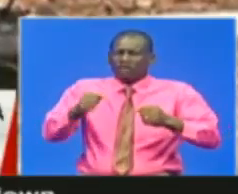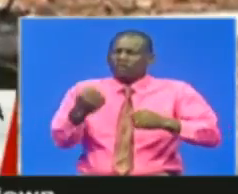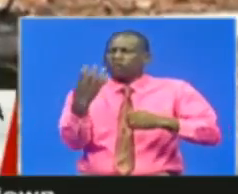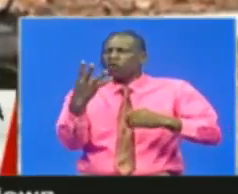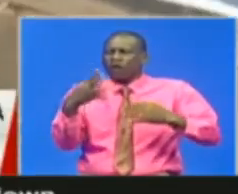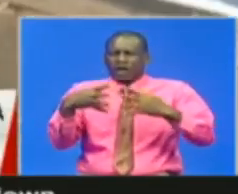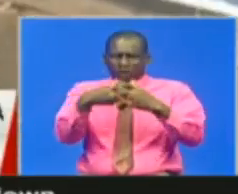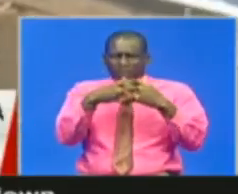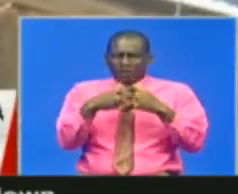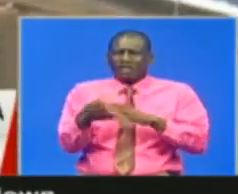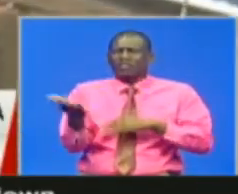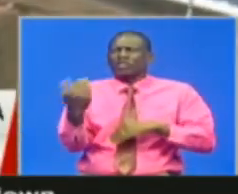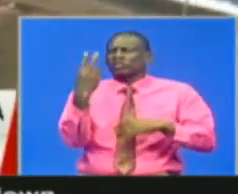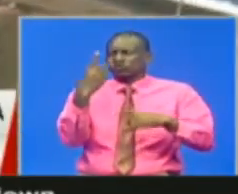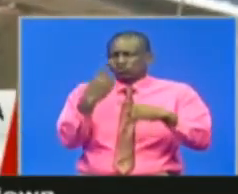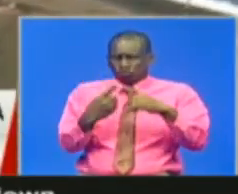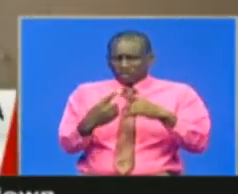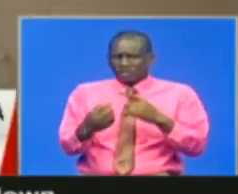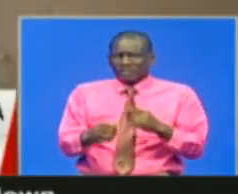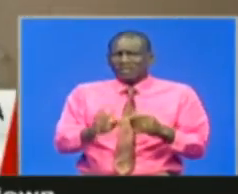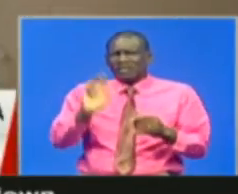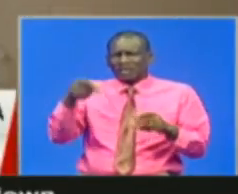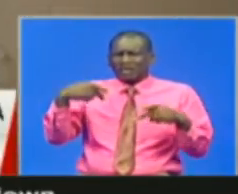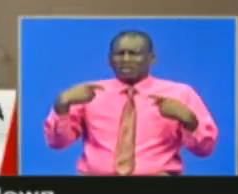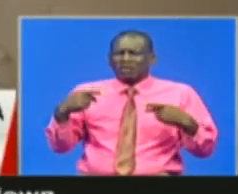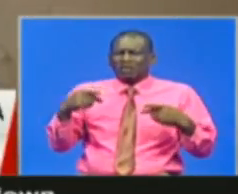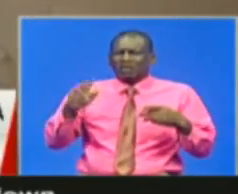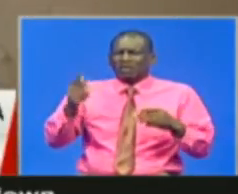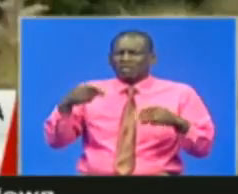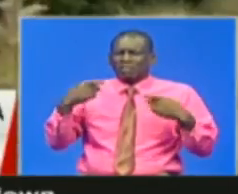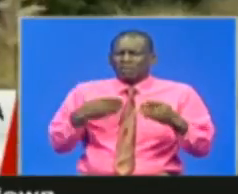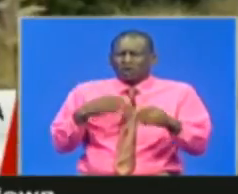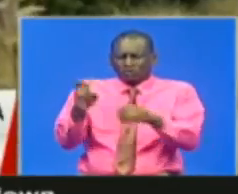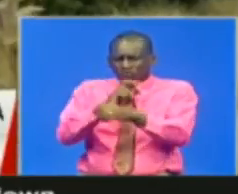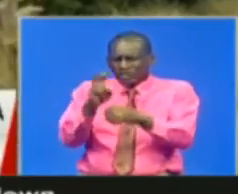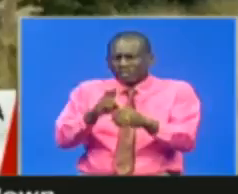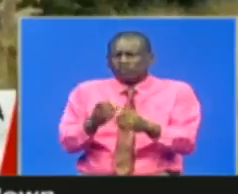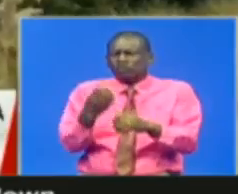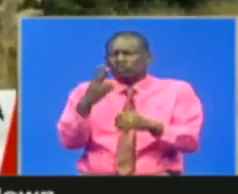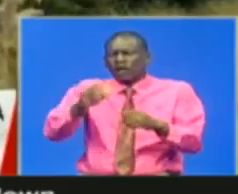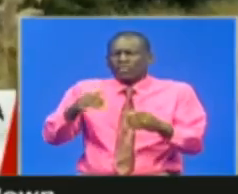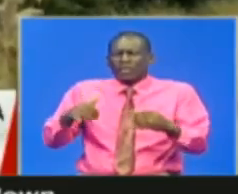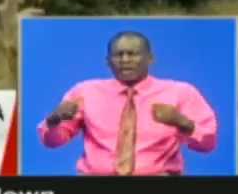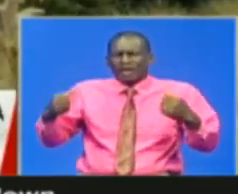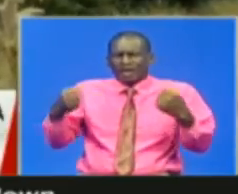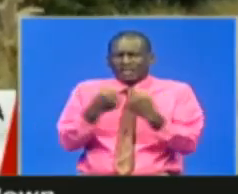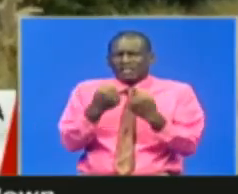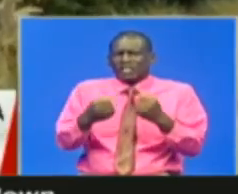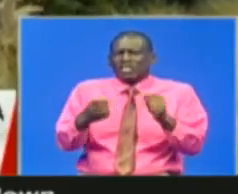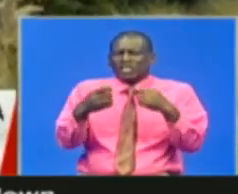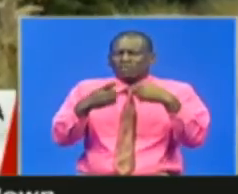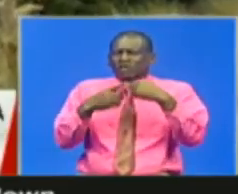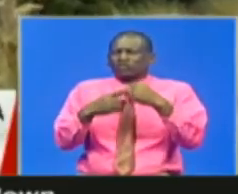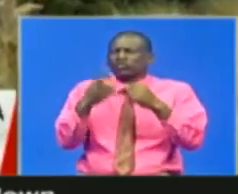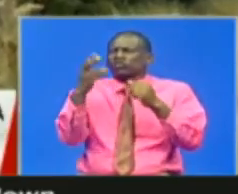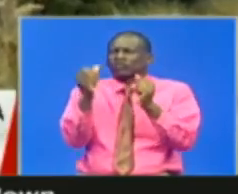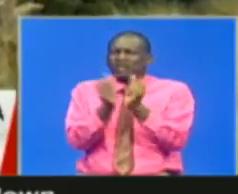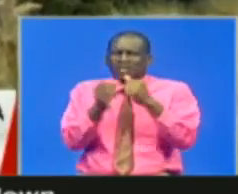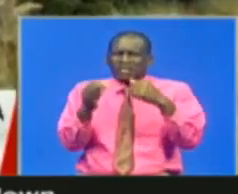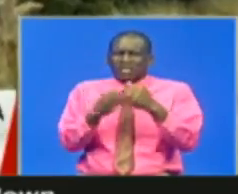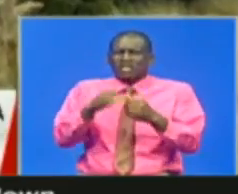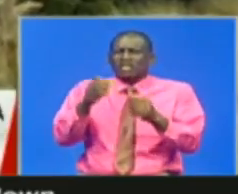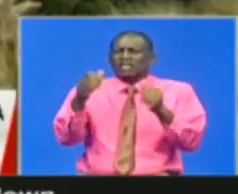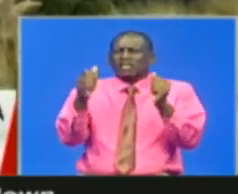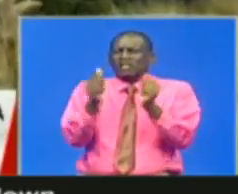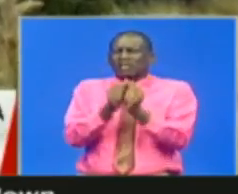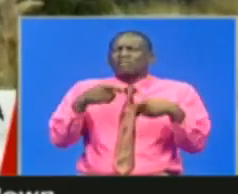2 years, Kenya has witnessed two other fatal aircraft accidents. In June 2018, 10 people died when a